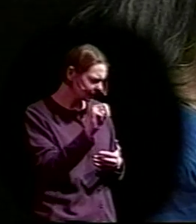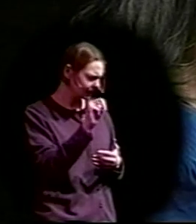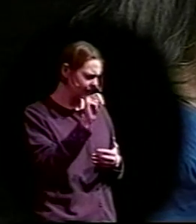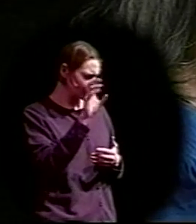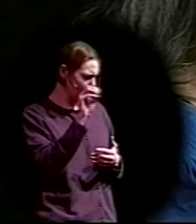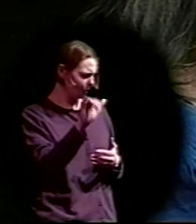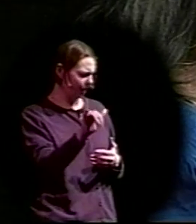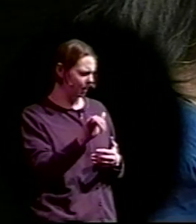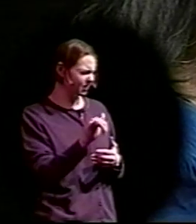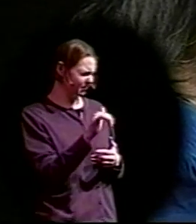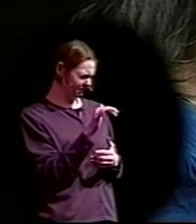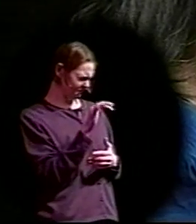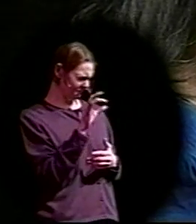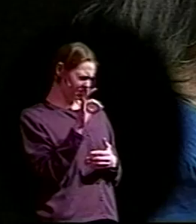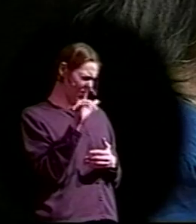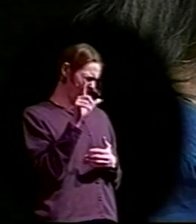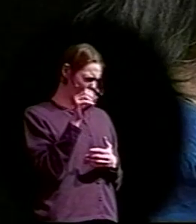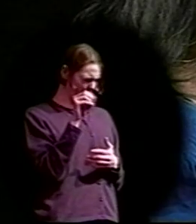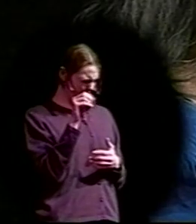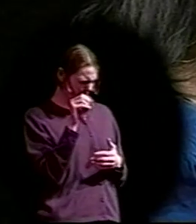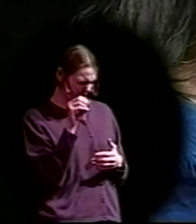F-L-O-U-R-N-O-Y.